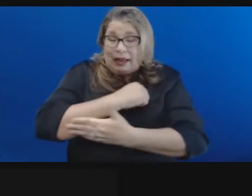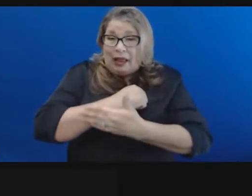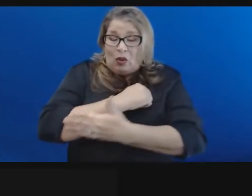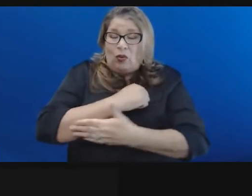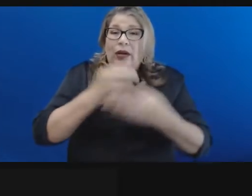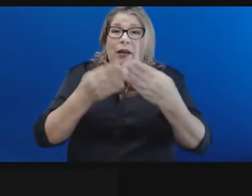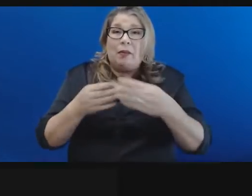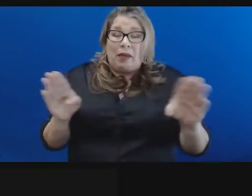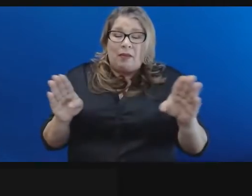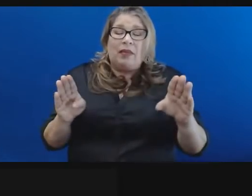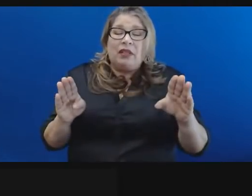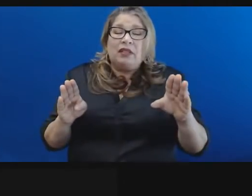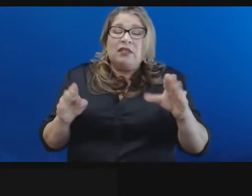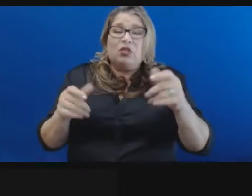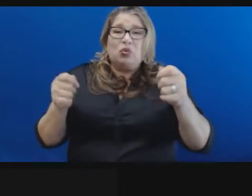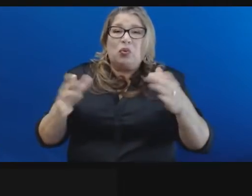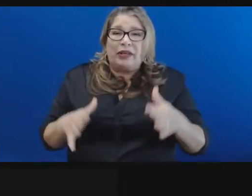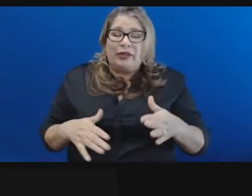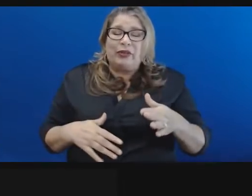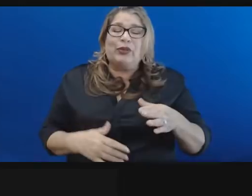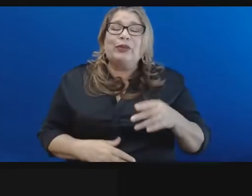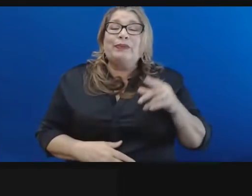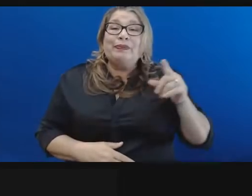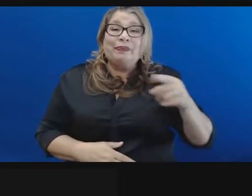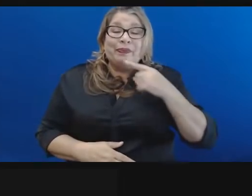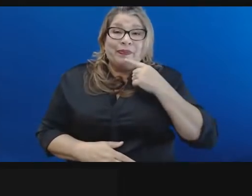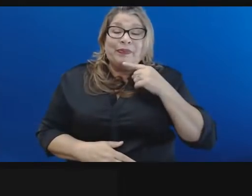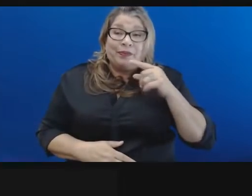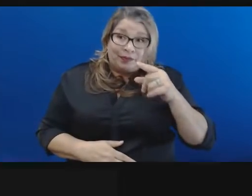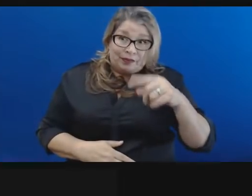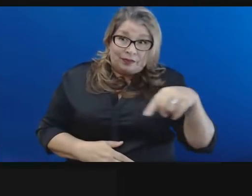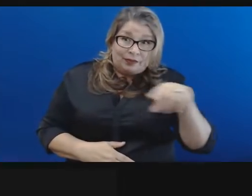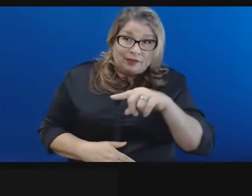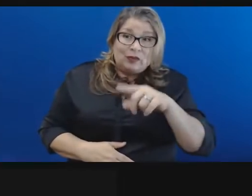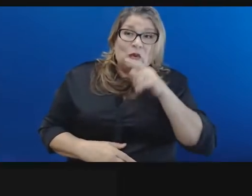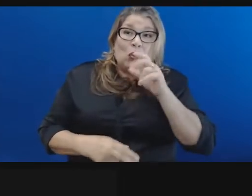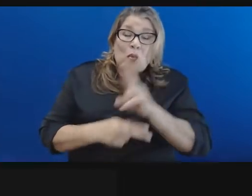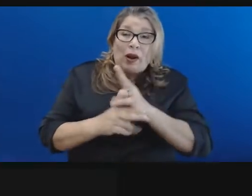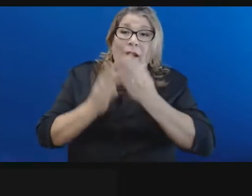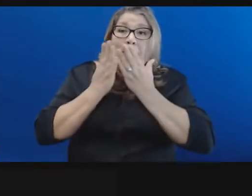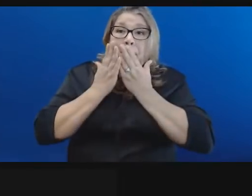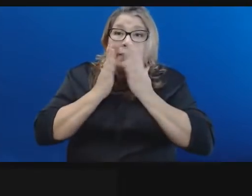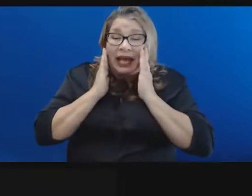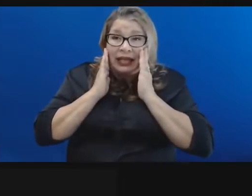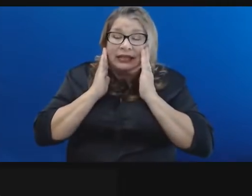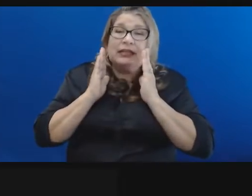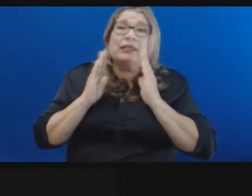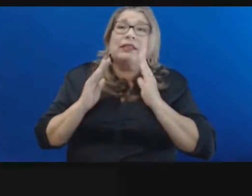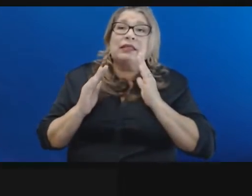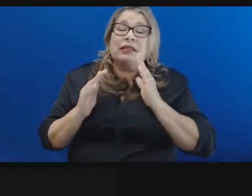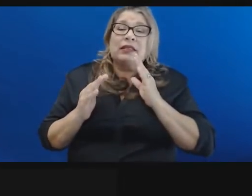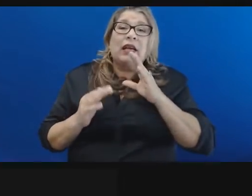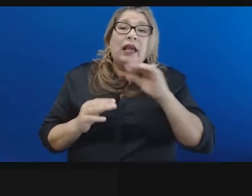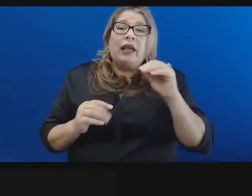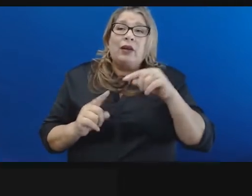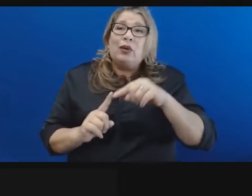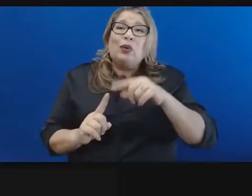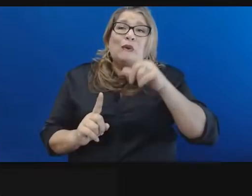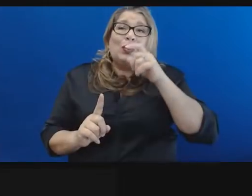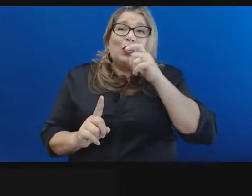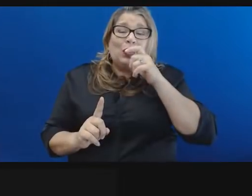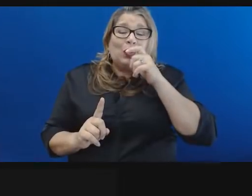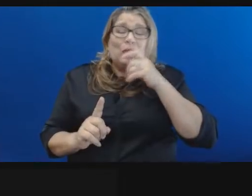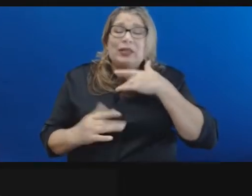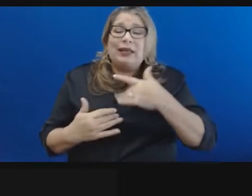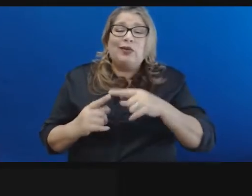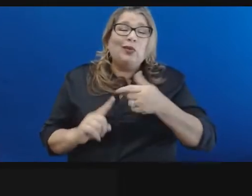essential workers and people who run errands for their family to wear a mask inside their house as well, to come home and mask